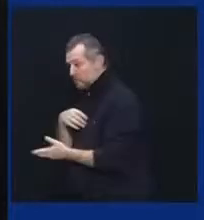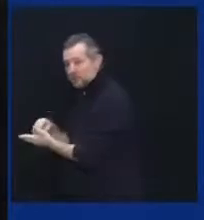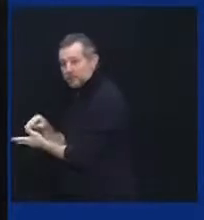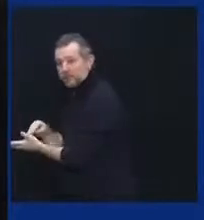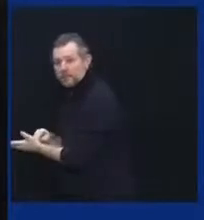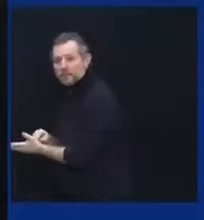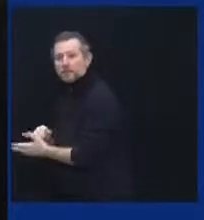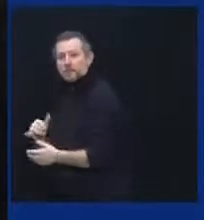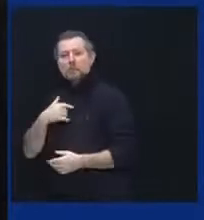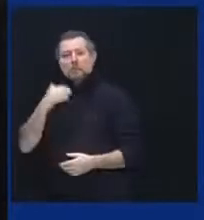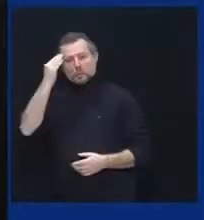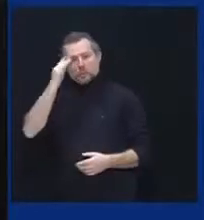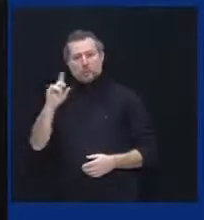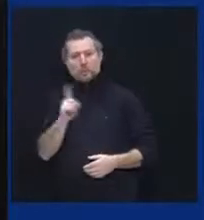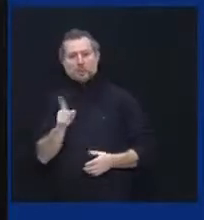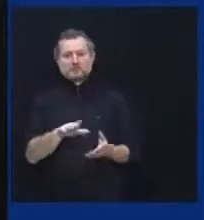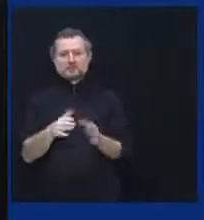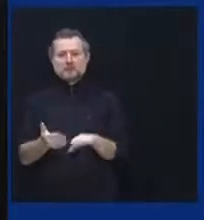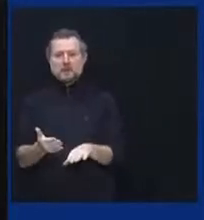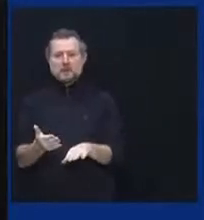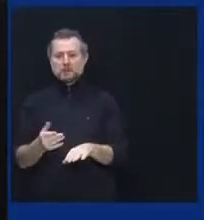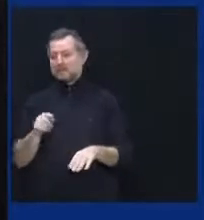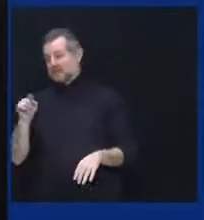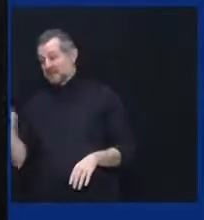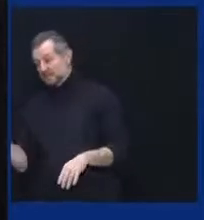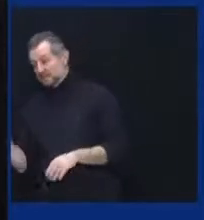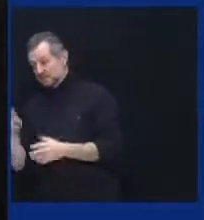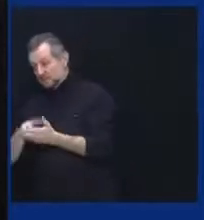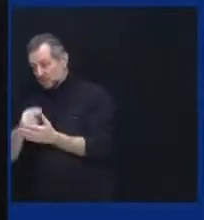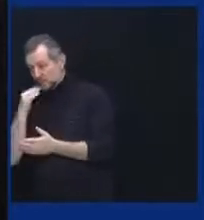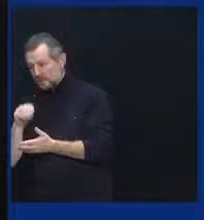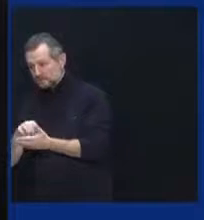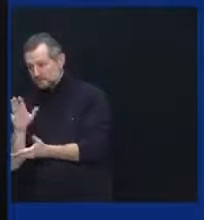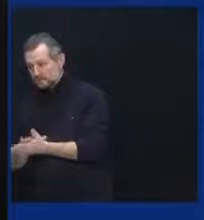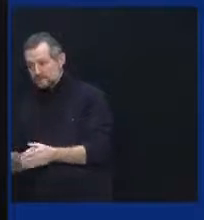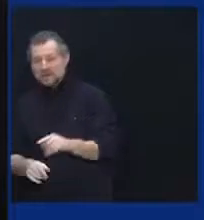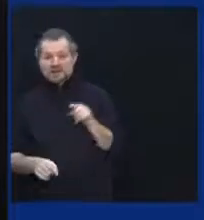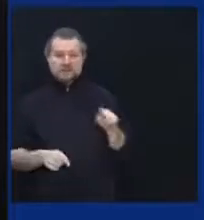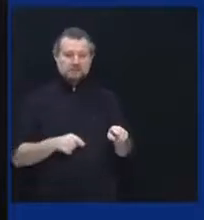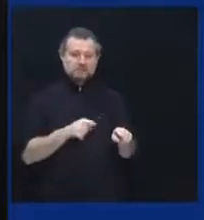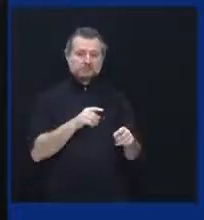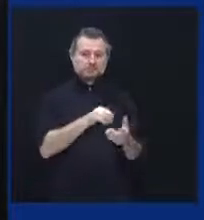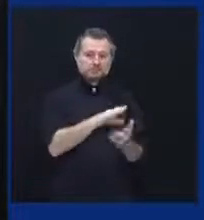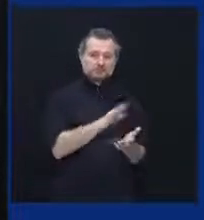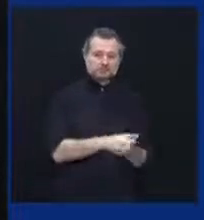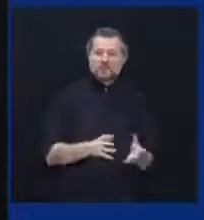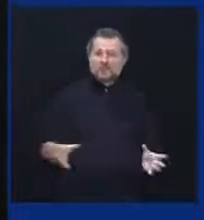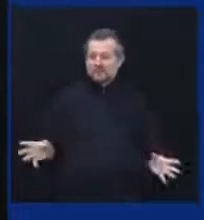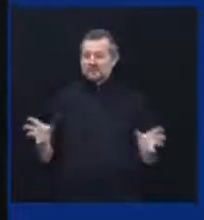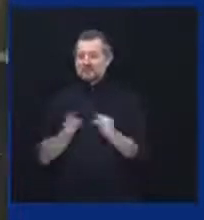dies and to put that down. As the governor said, we track both of them, and then we add them together.